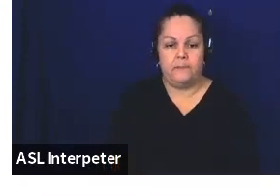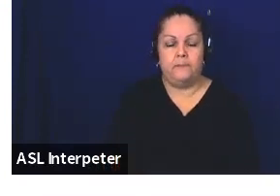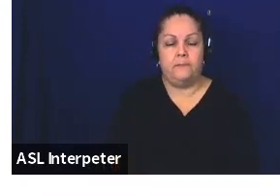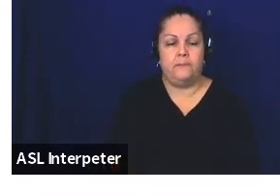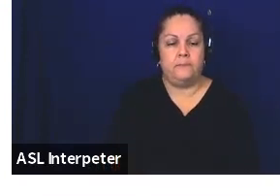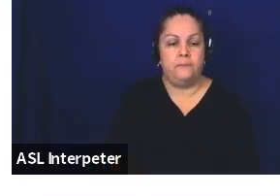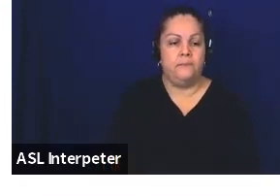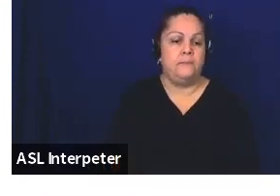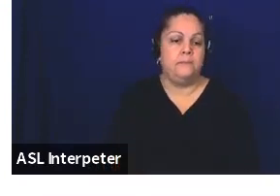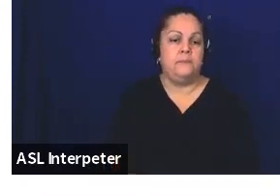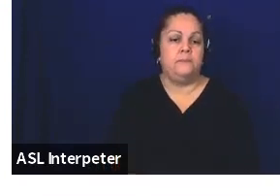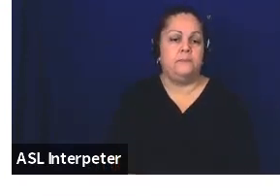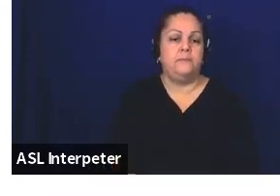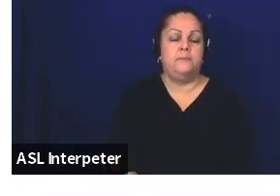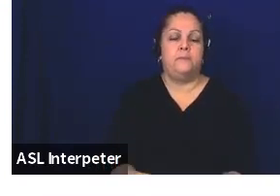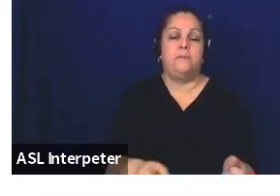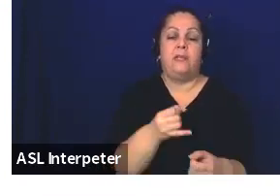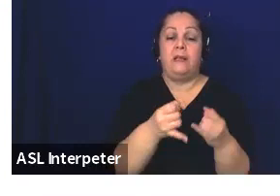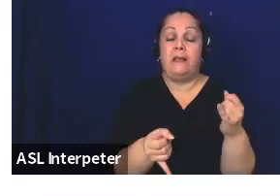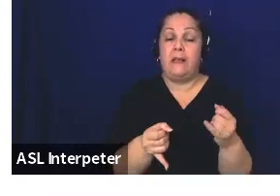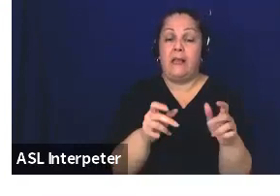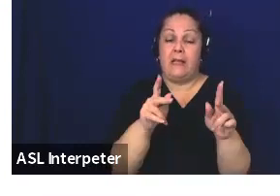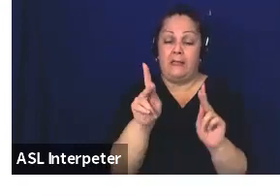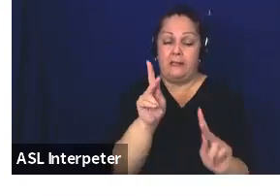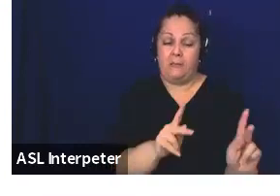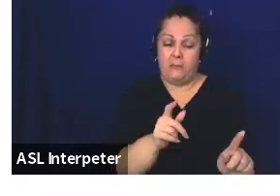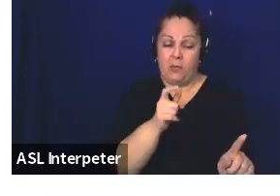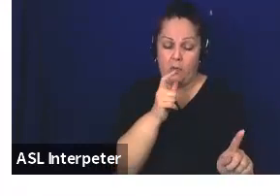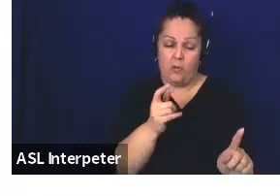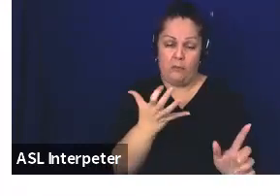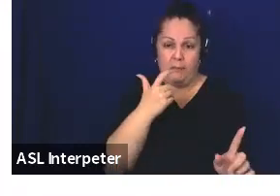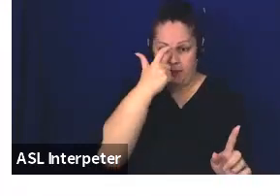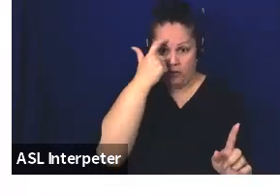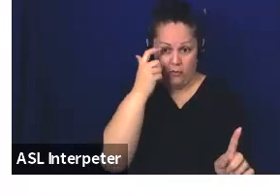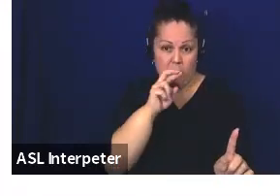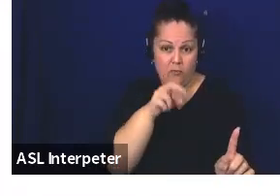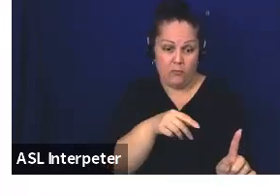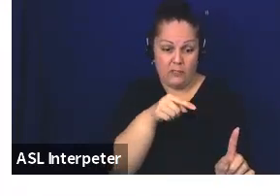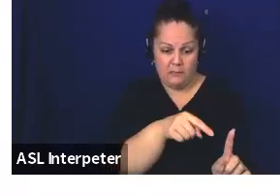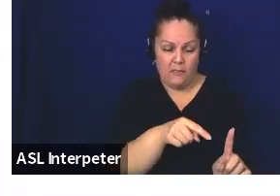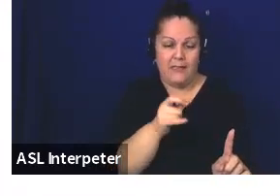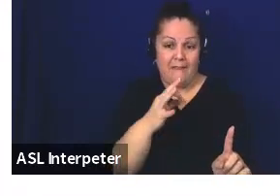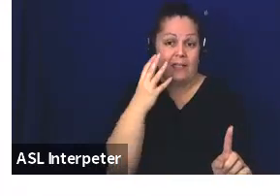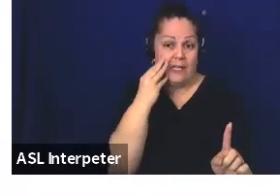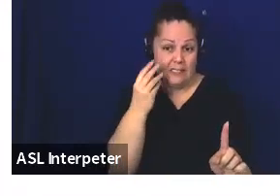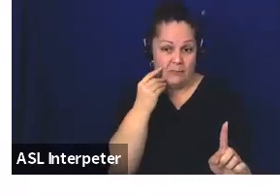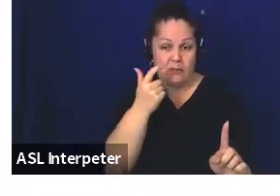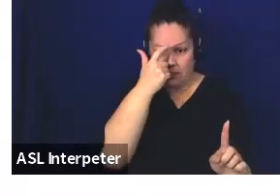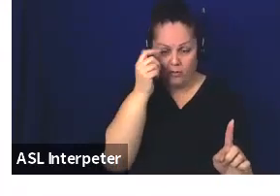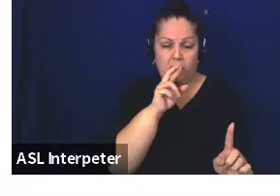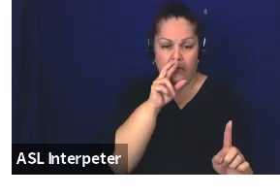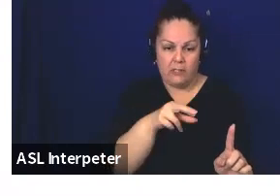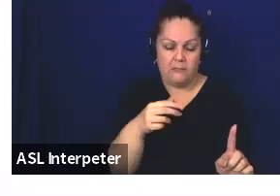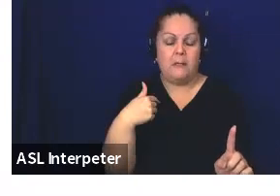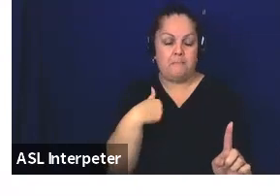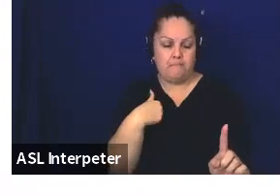And lastly, the individuals who might be experiencing a trauma response, if they are experiencing that response, the